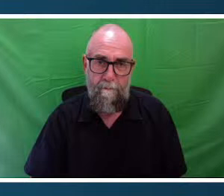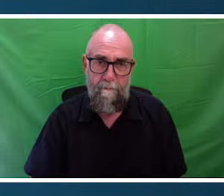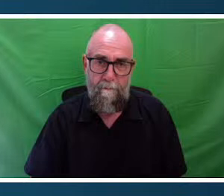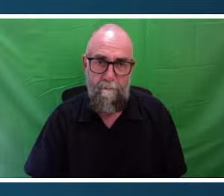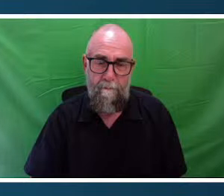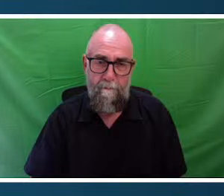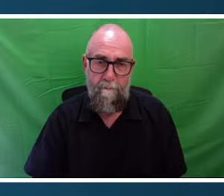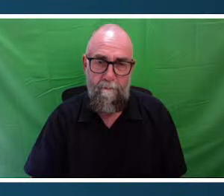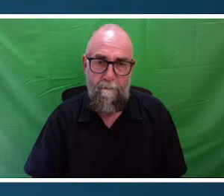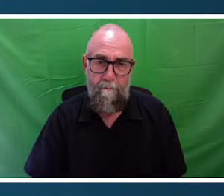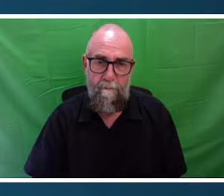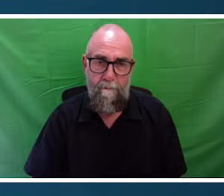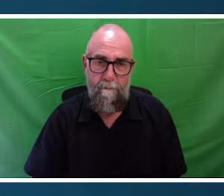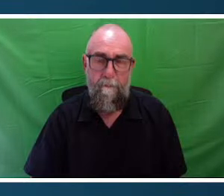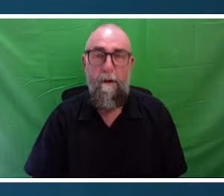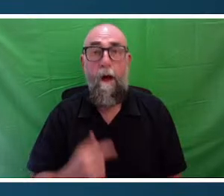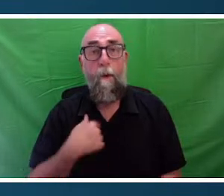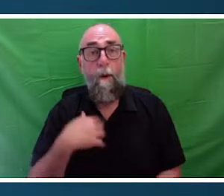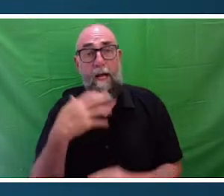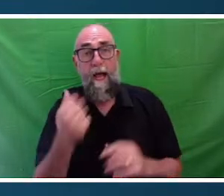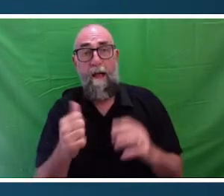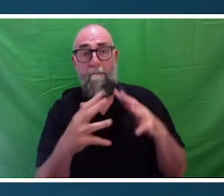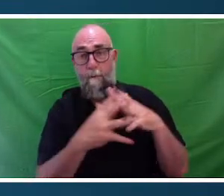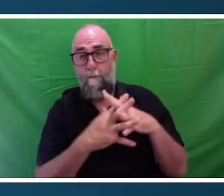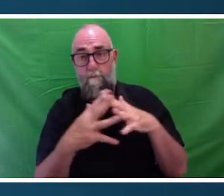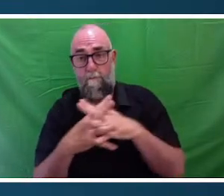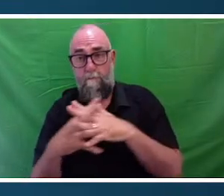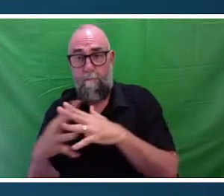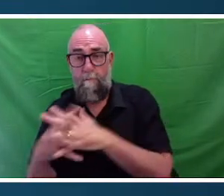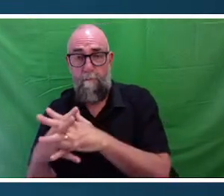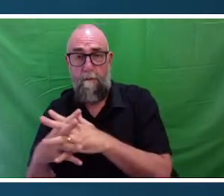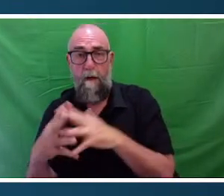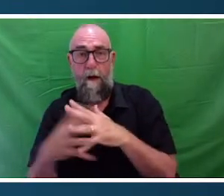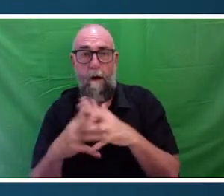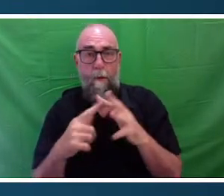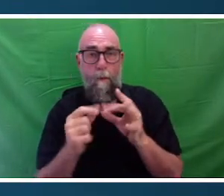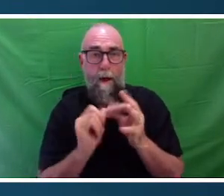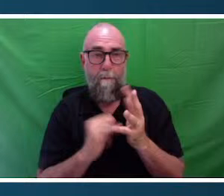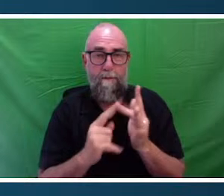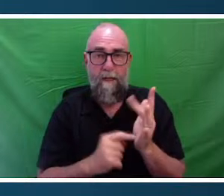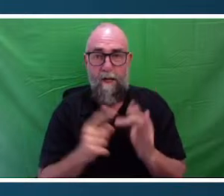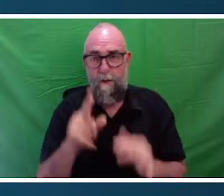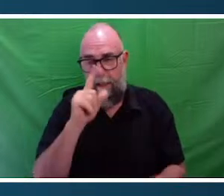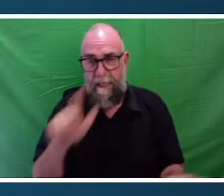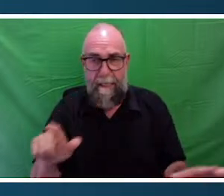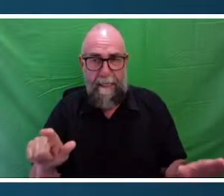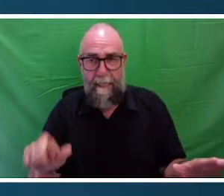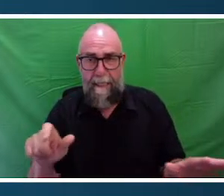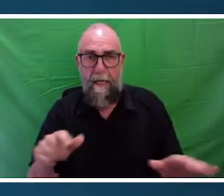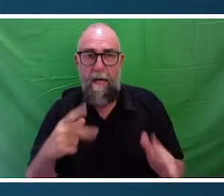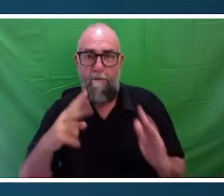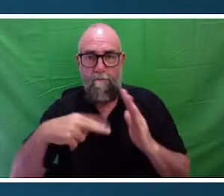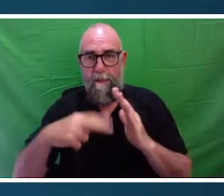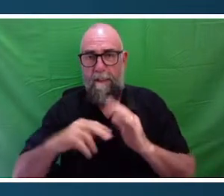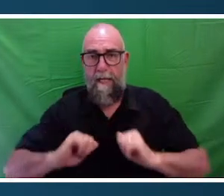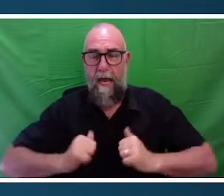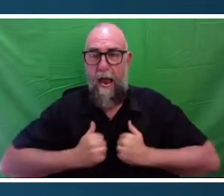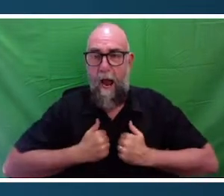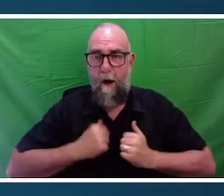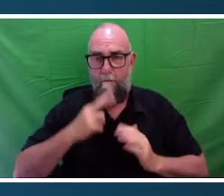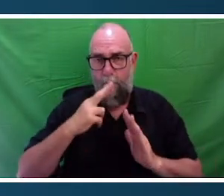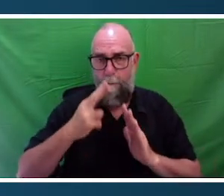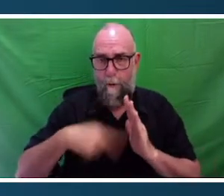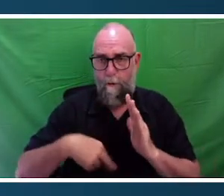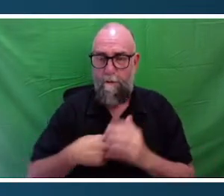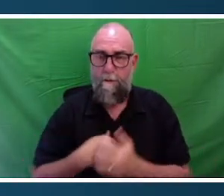to a website with all the link to our reports. Fantastic. Thank you so much. Dung, can we have you and